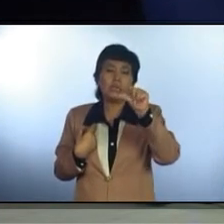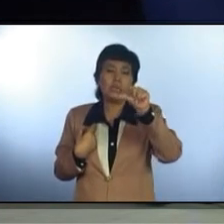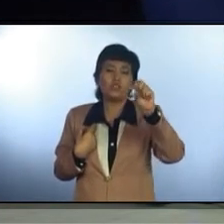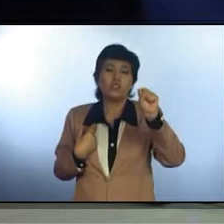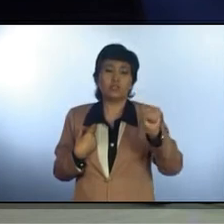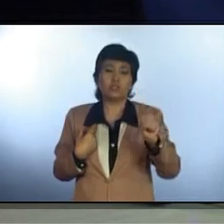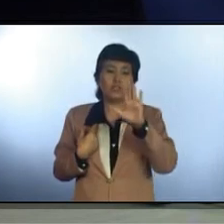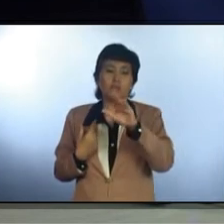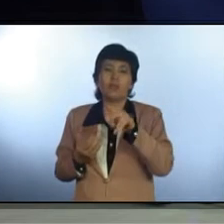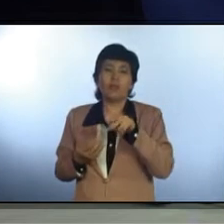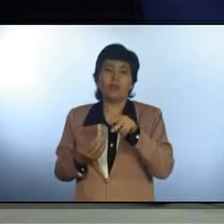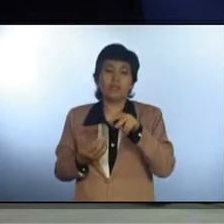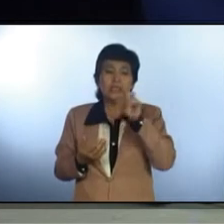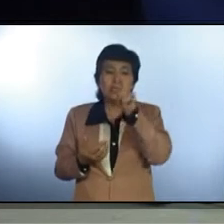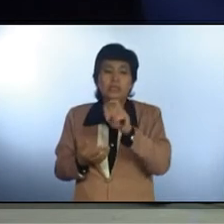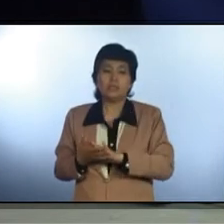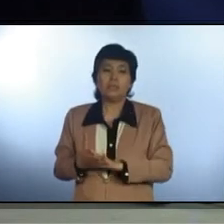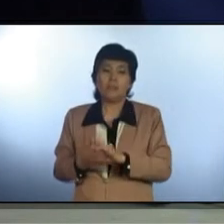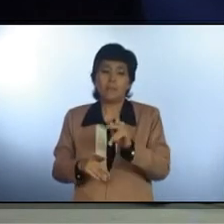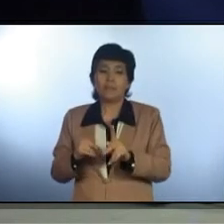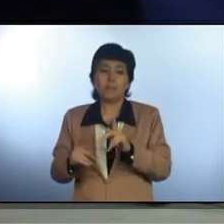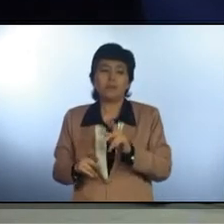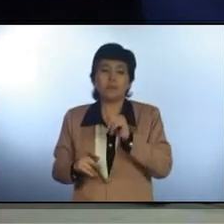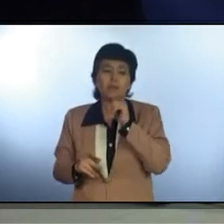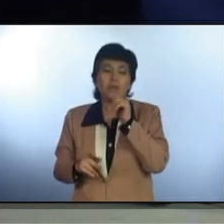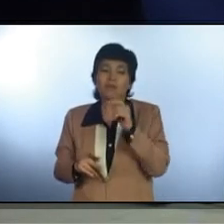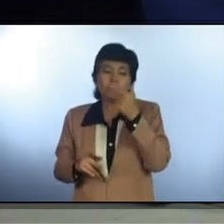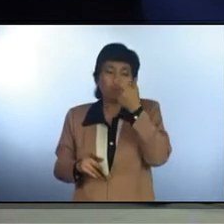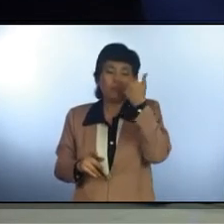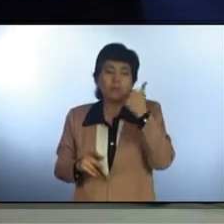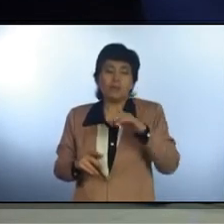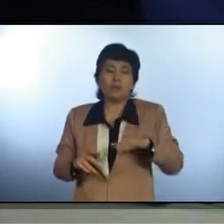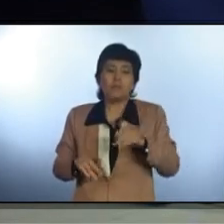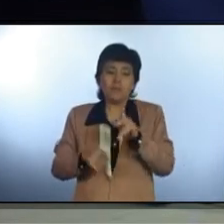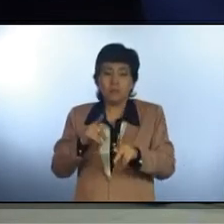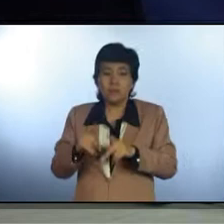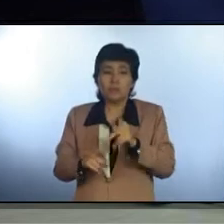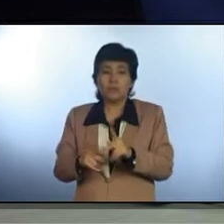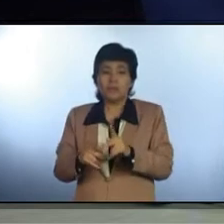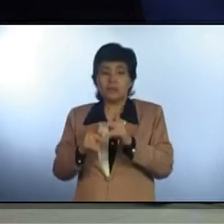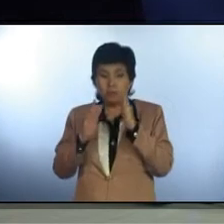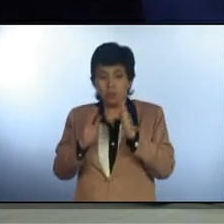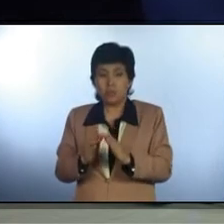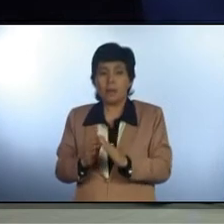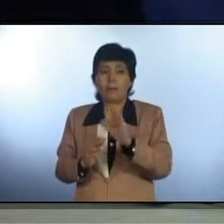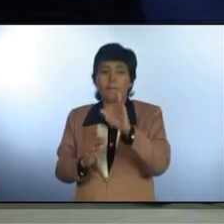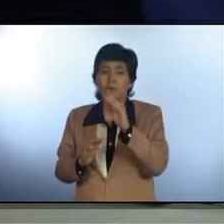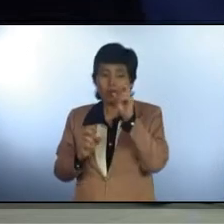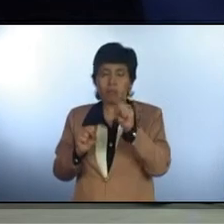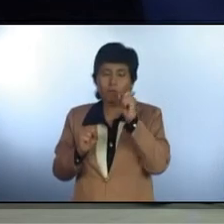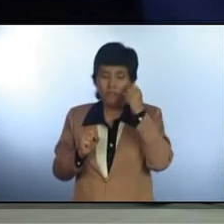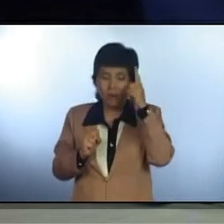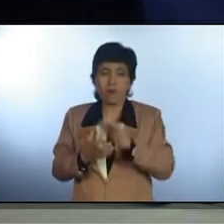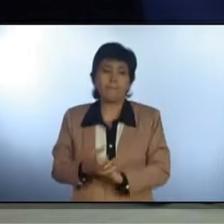It's amazing. Till today's people still don't really know the reason why people, by the sight of the word, you can